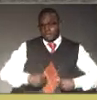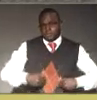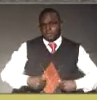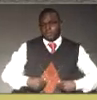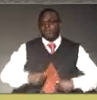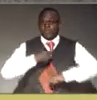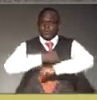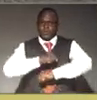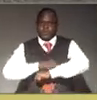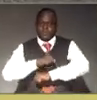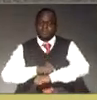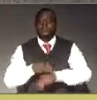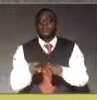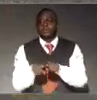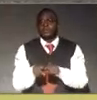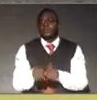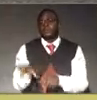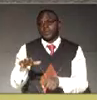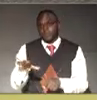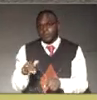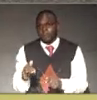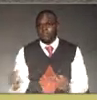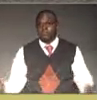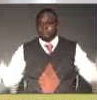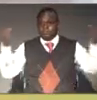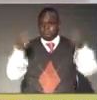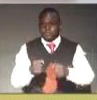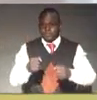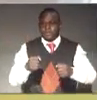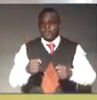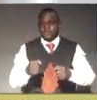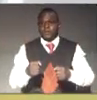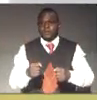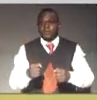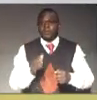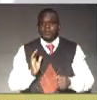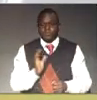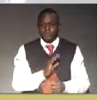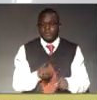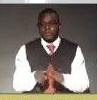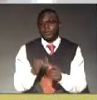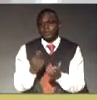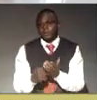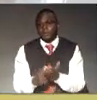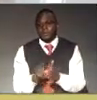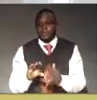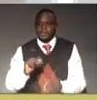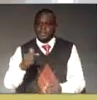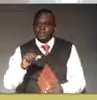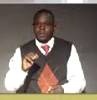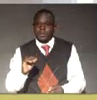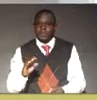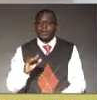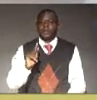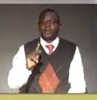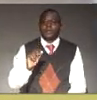from schools and from even townships. They need to bring more juniors. Others in Uganda for this tournament are Gaba Abdur,